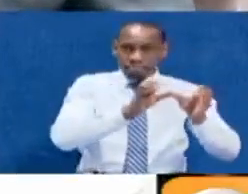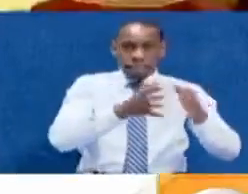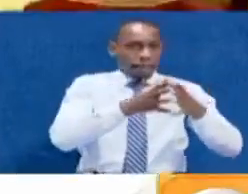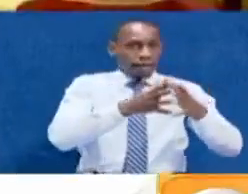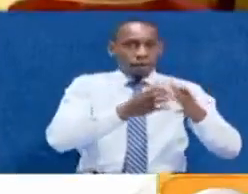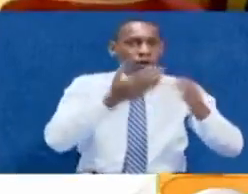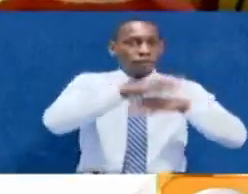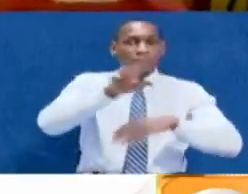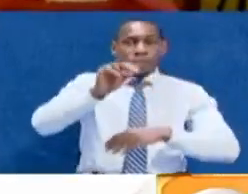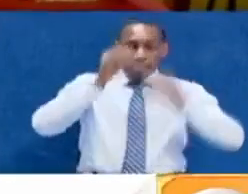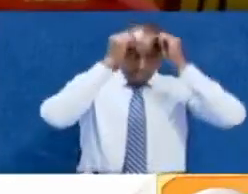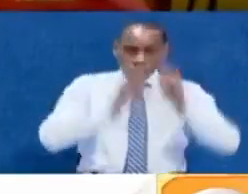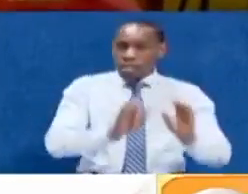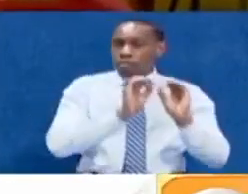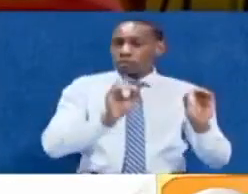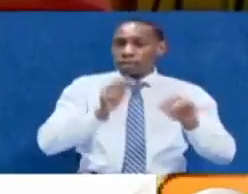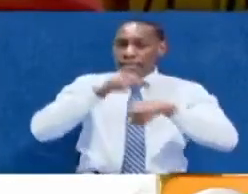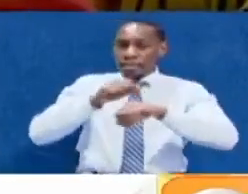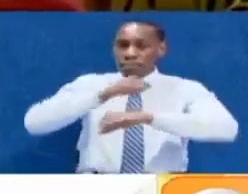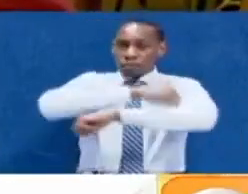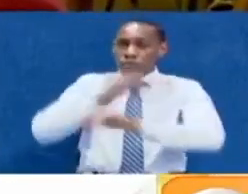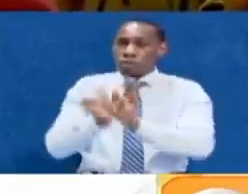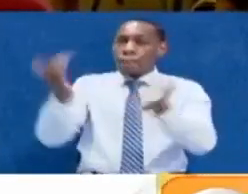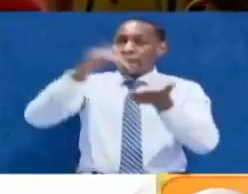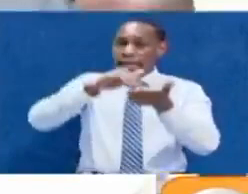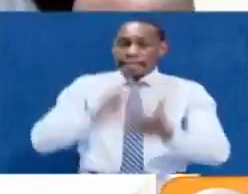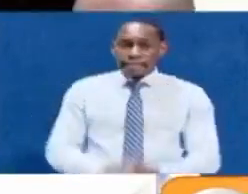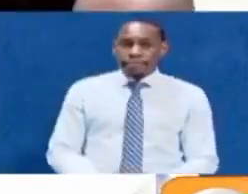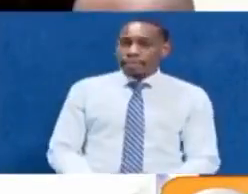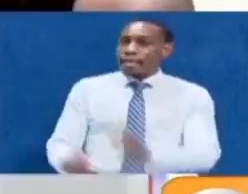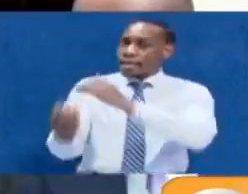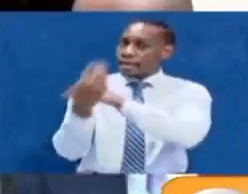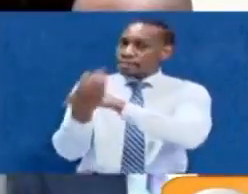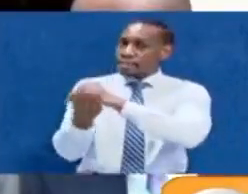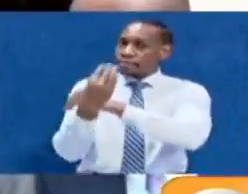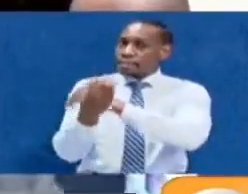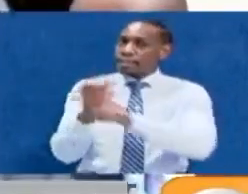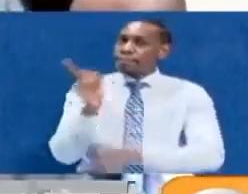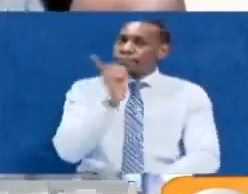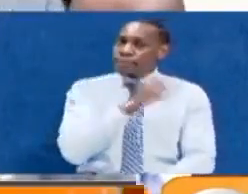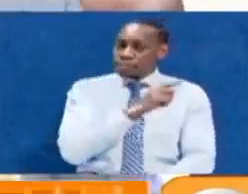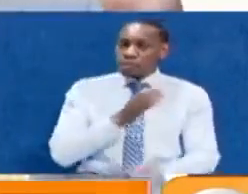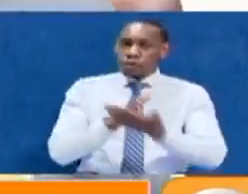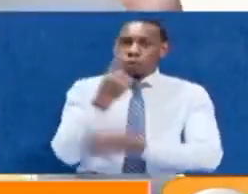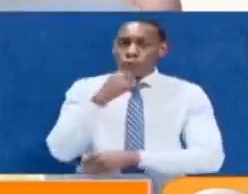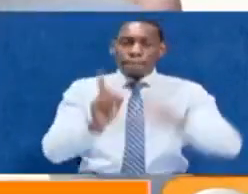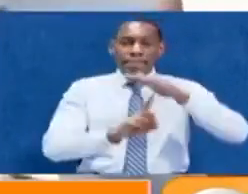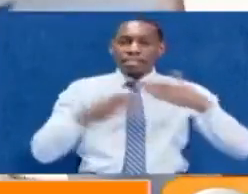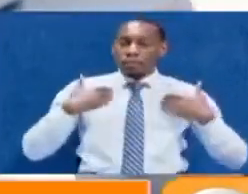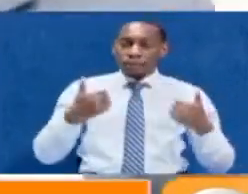larger than 20 learners should schools reopen. We have been advised by the Minister of